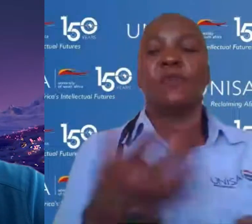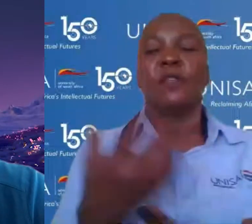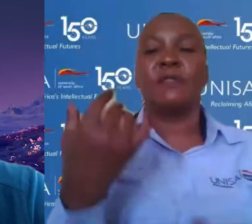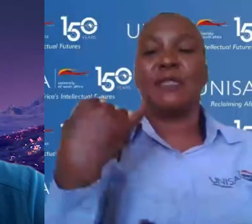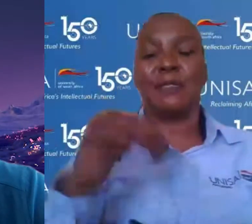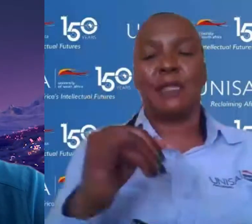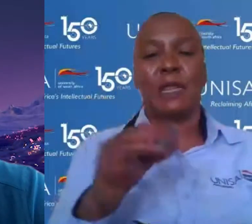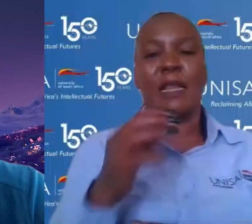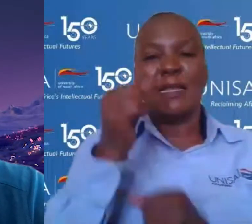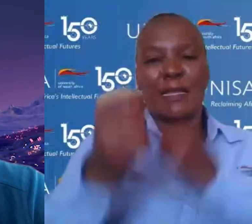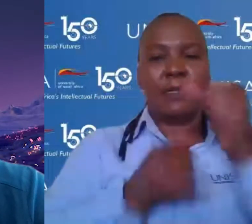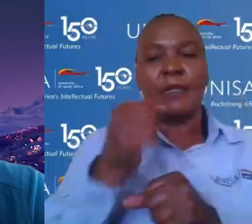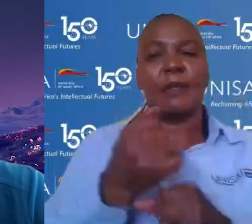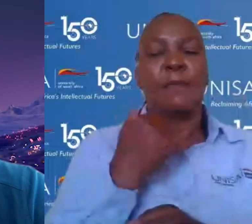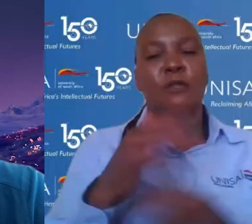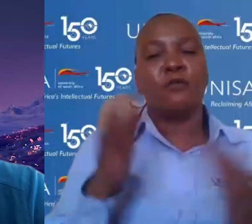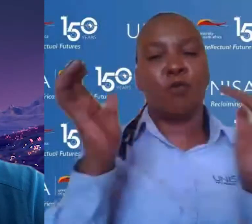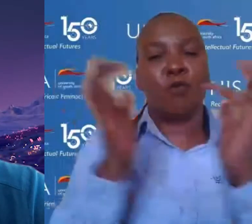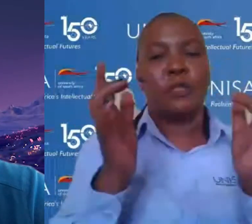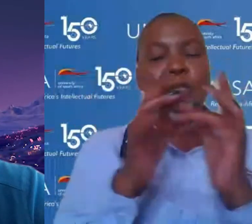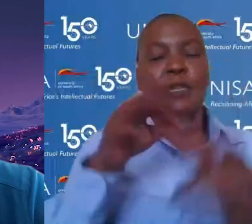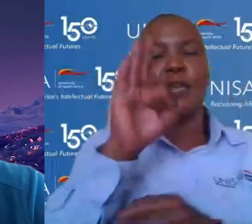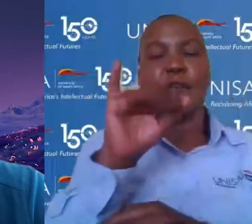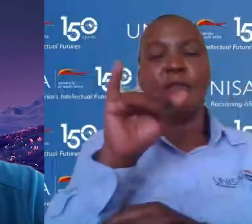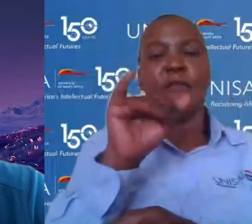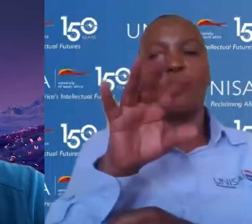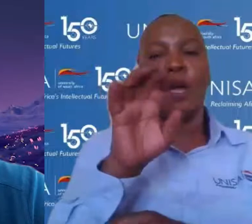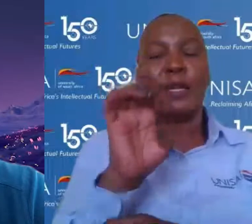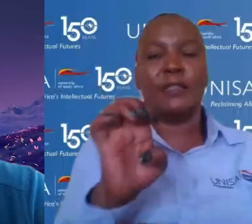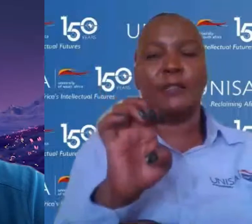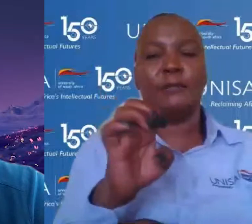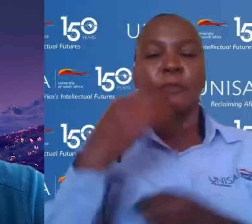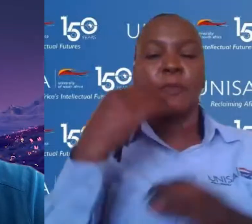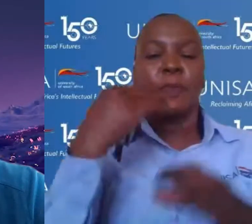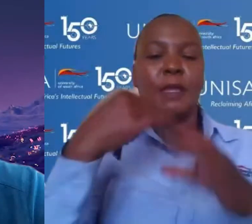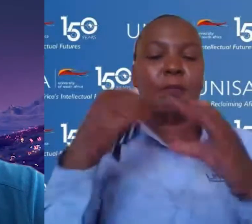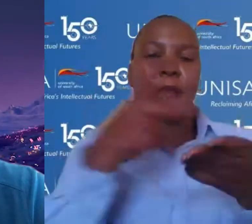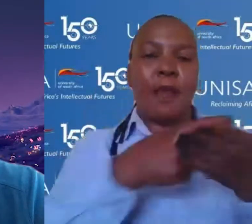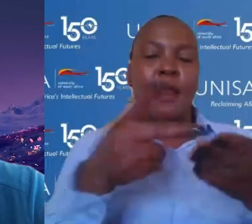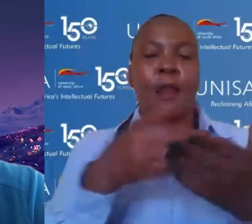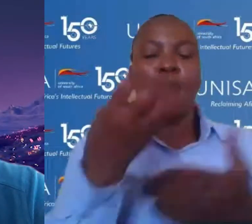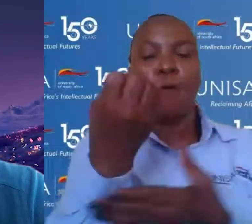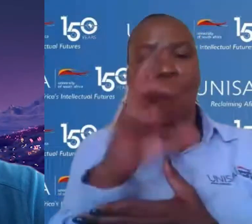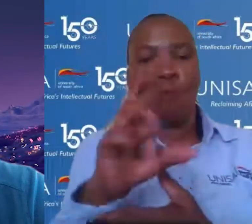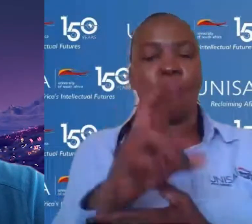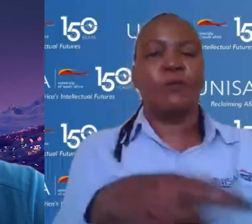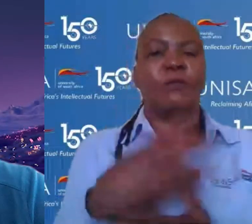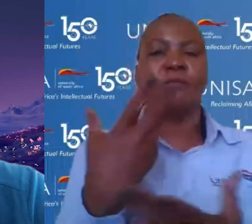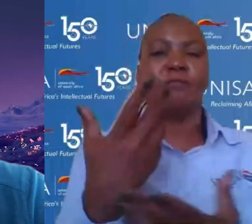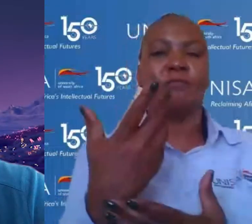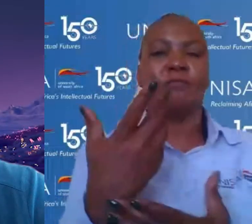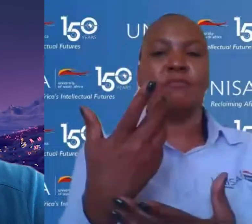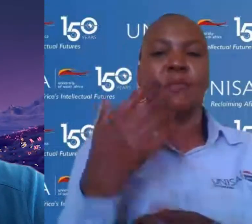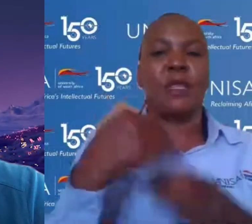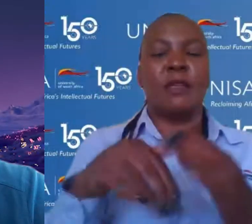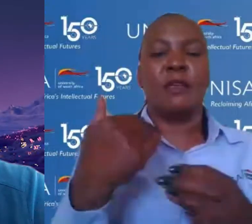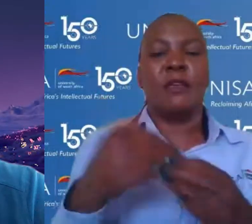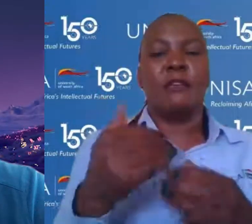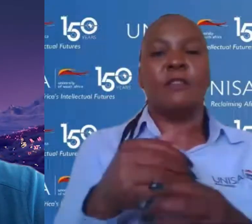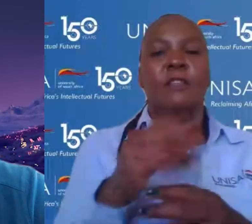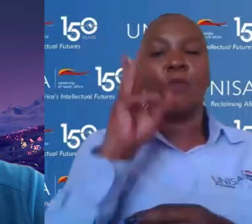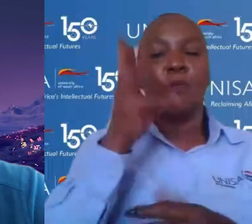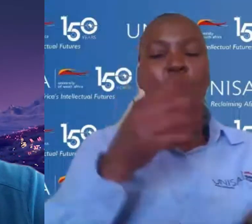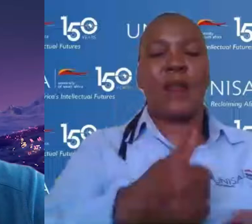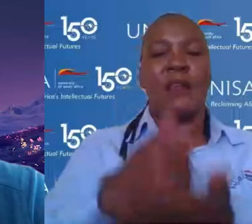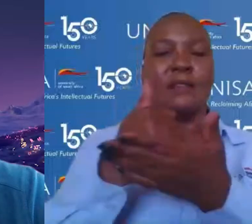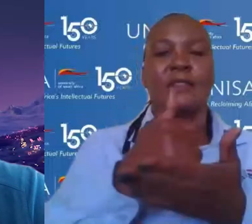can contact us on the FYE email address or send an email via there, and we would assist you if the self-enroll